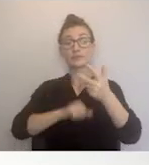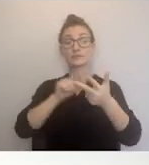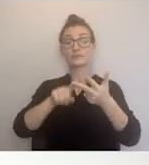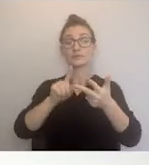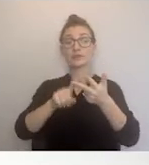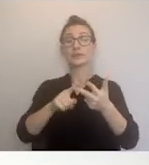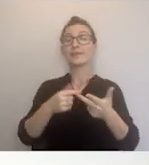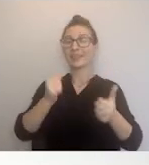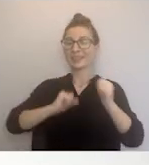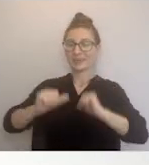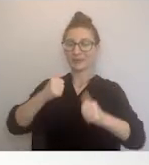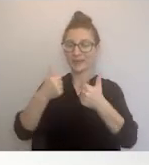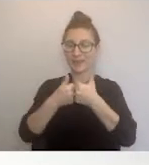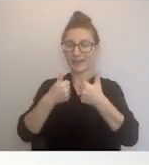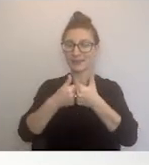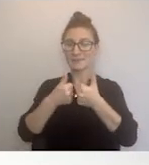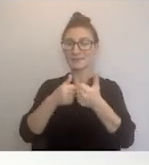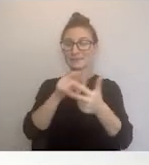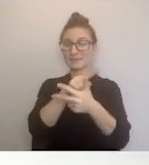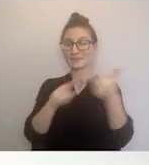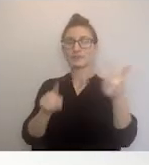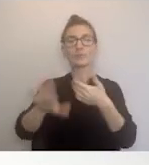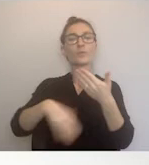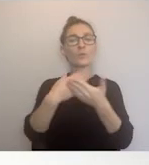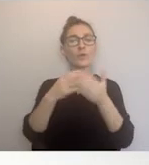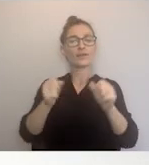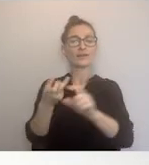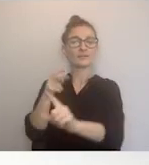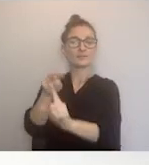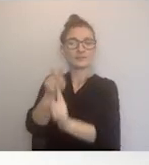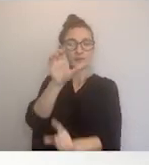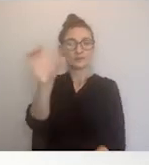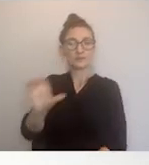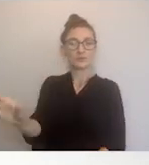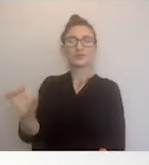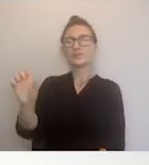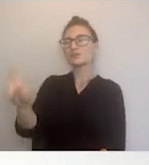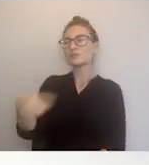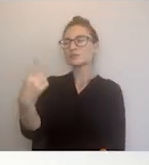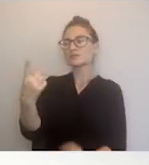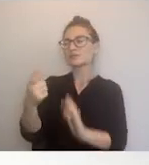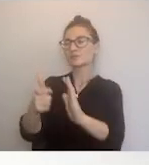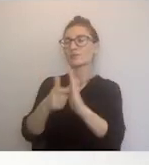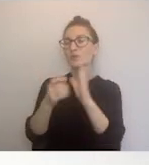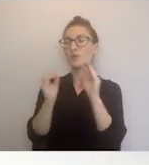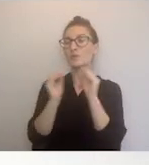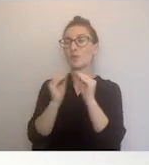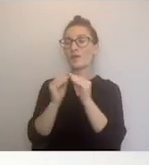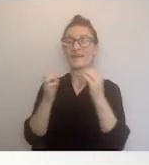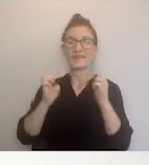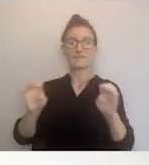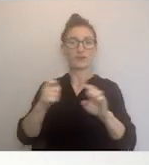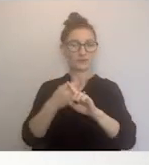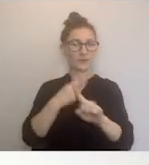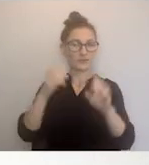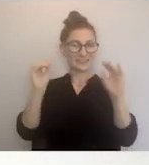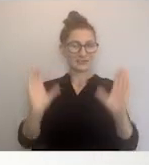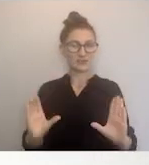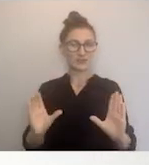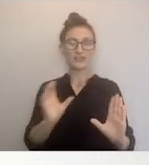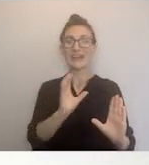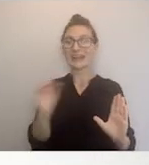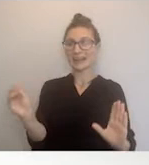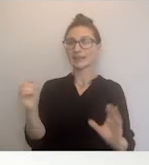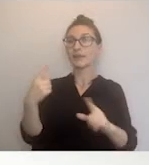it most important to have theater games? Because that's the vibe of my classroom. We can do all of this still in Zoom. It just takes a little bit more effort